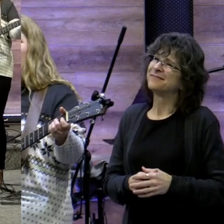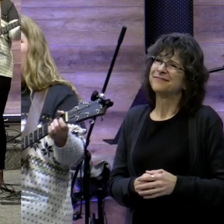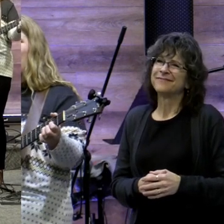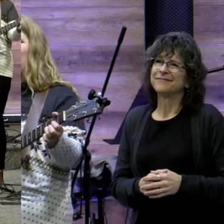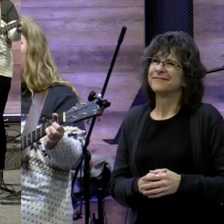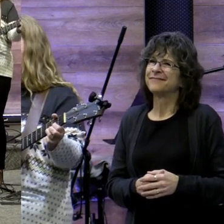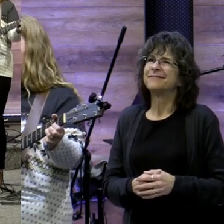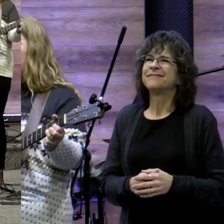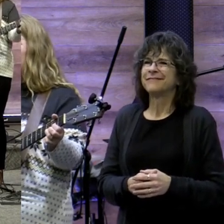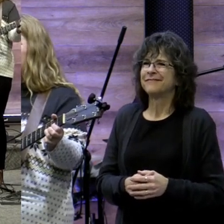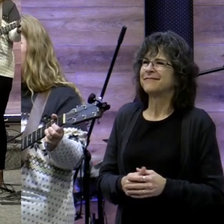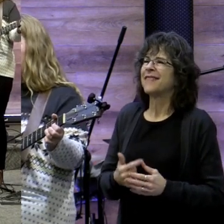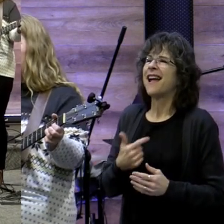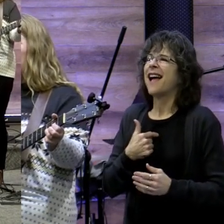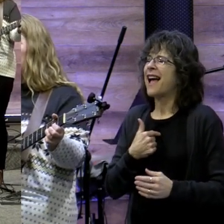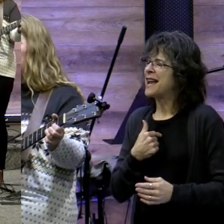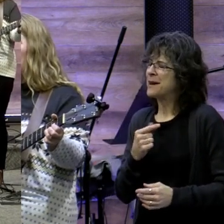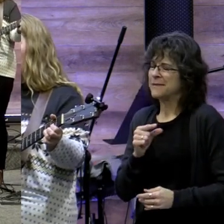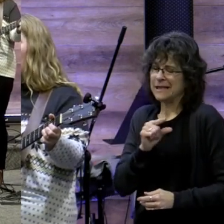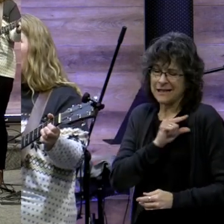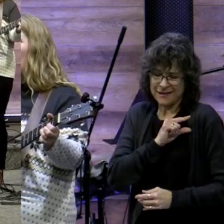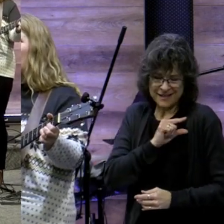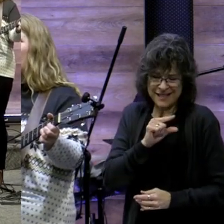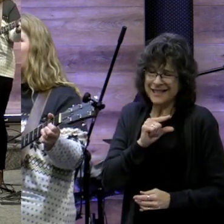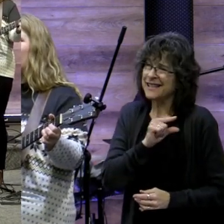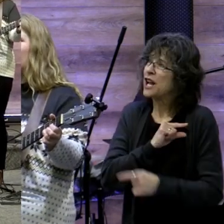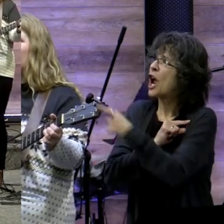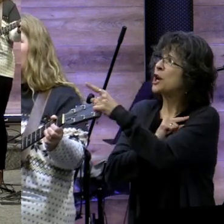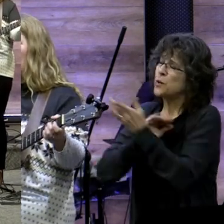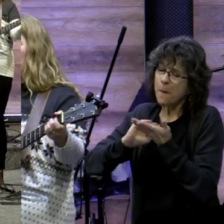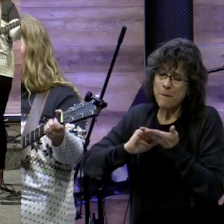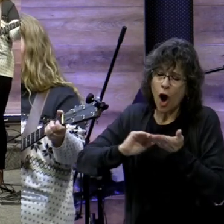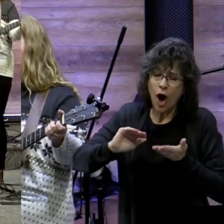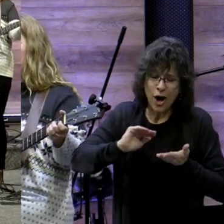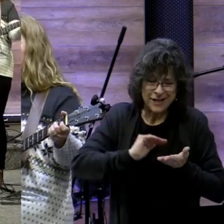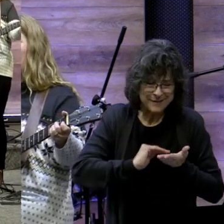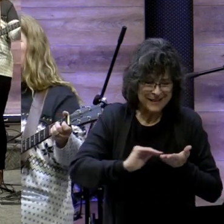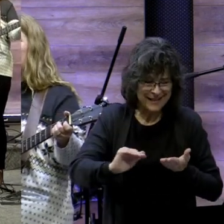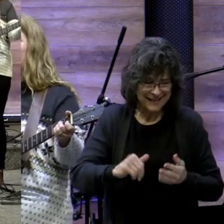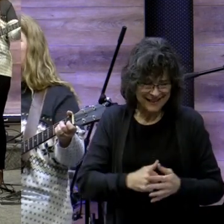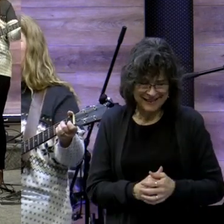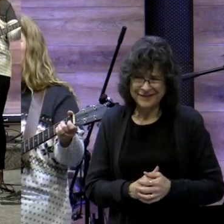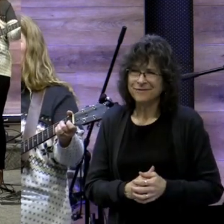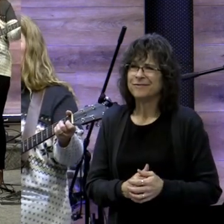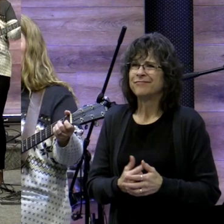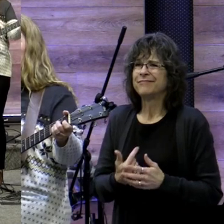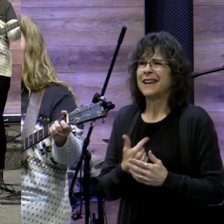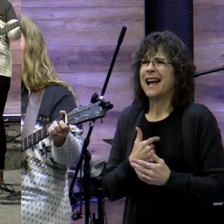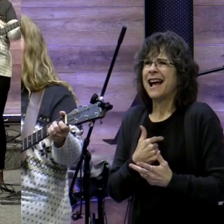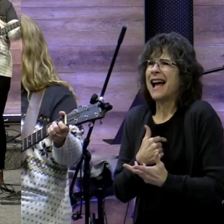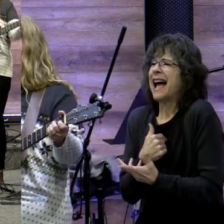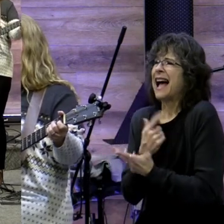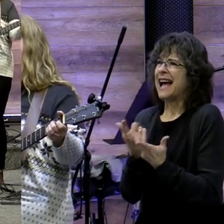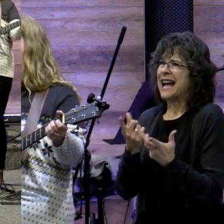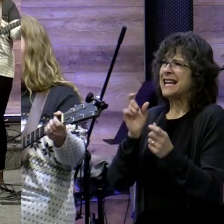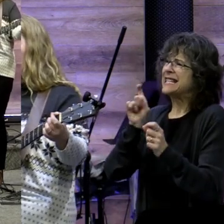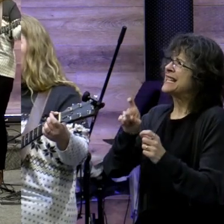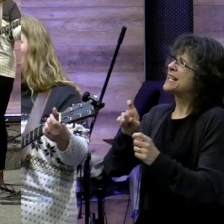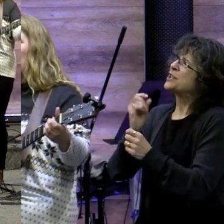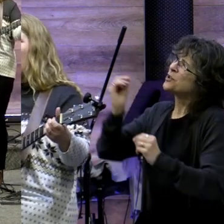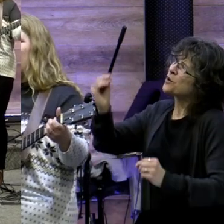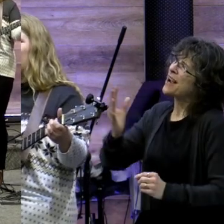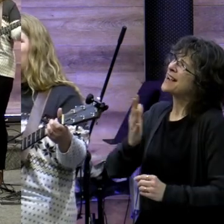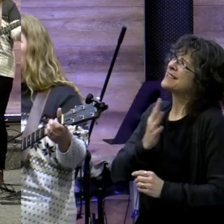I am guilty, but pardoned. By grace I've been set free. I